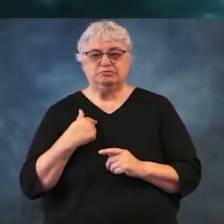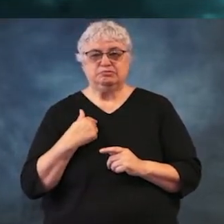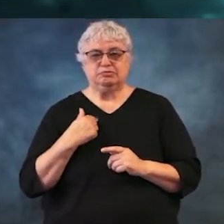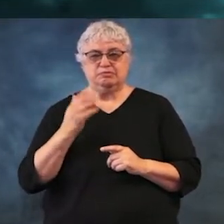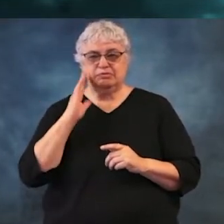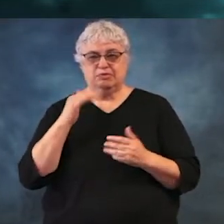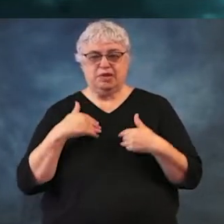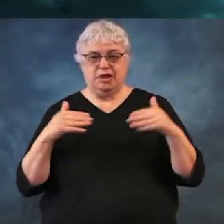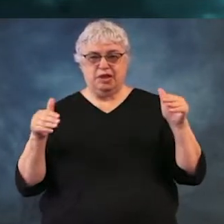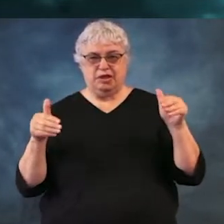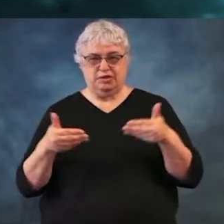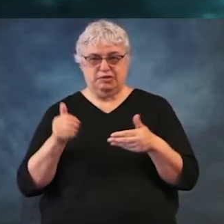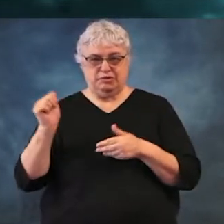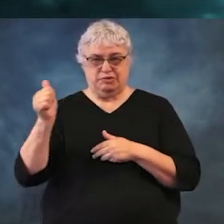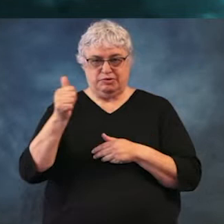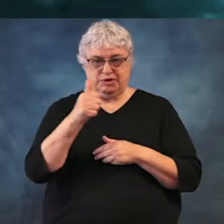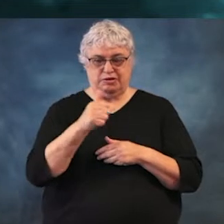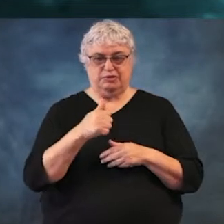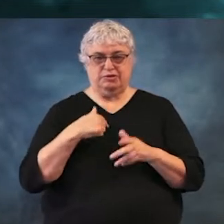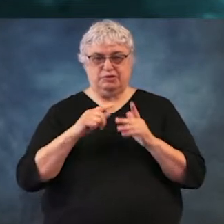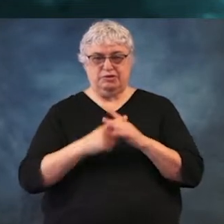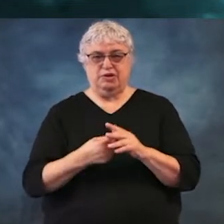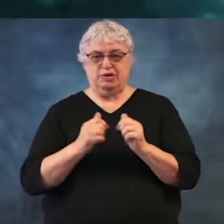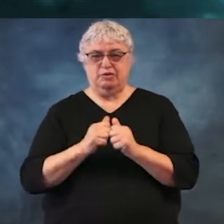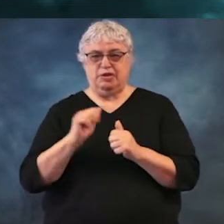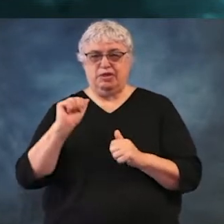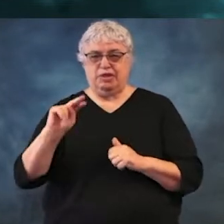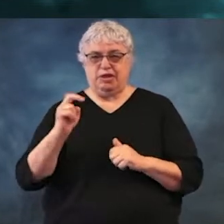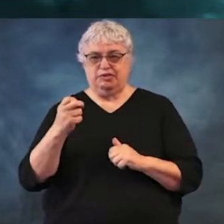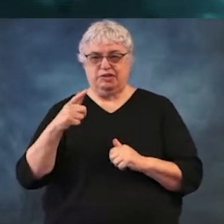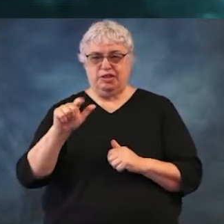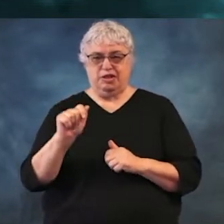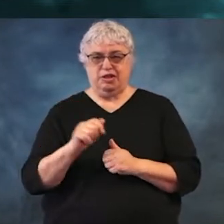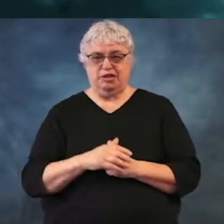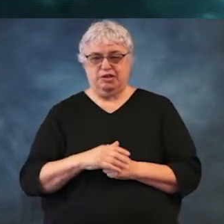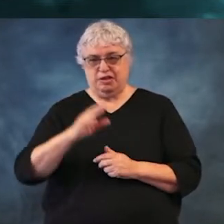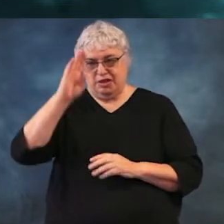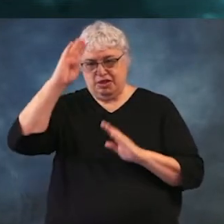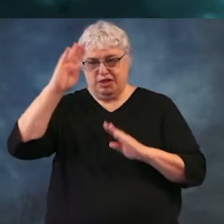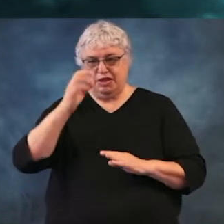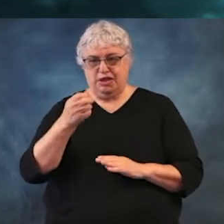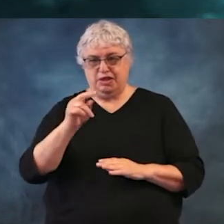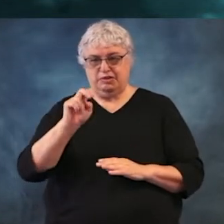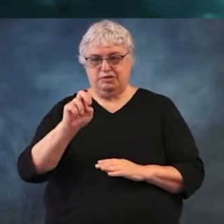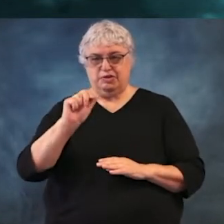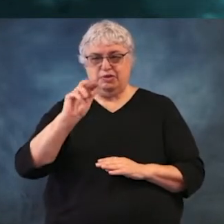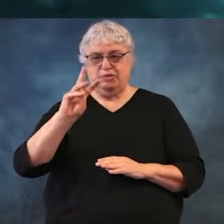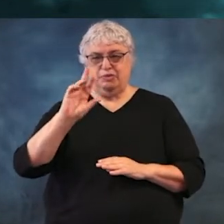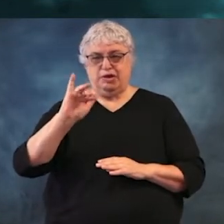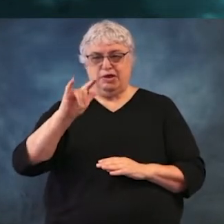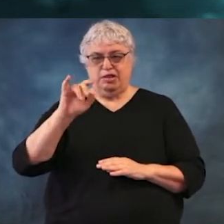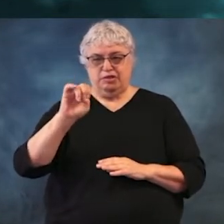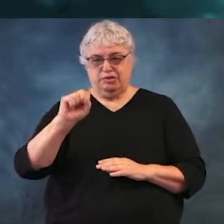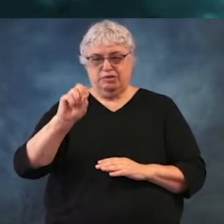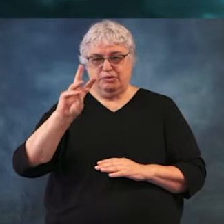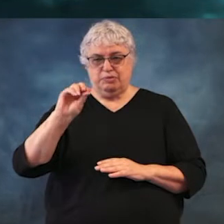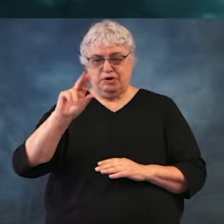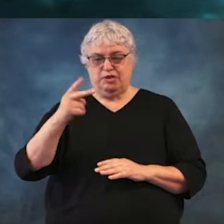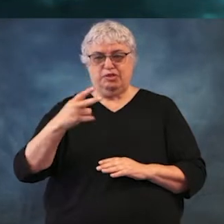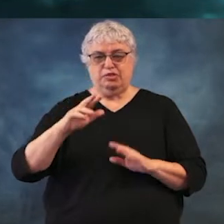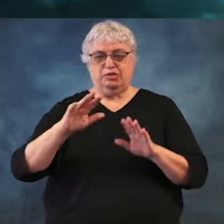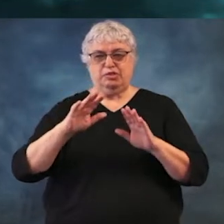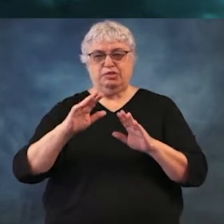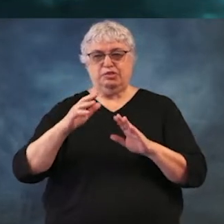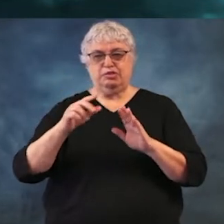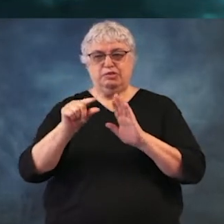will have them introduce themselves. So let's start with Angela. Hi, I'm Angela Rigglesworth. I'm a third grade teacher